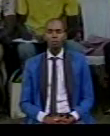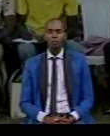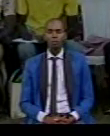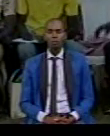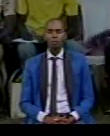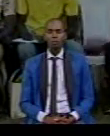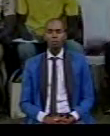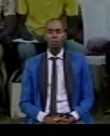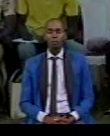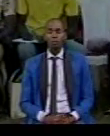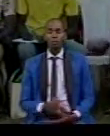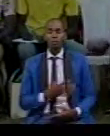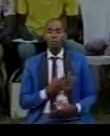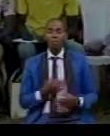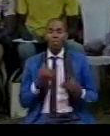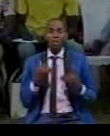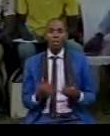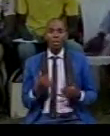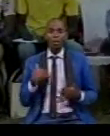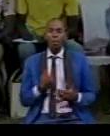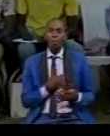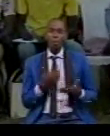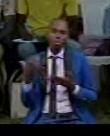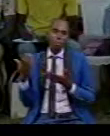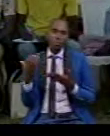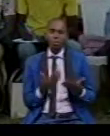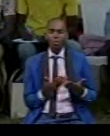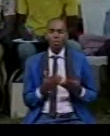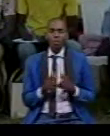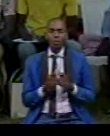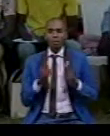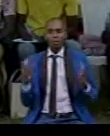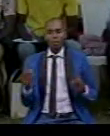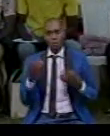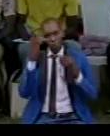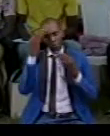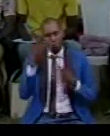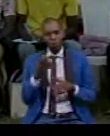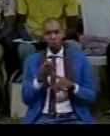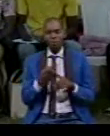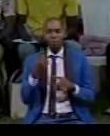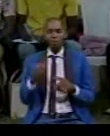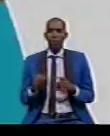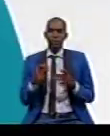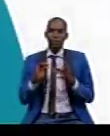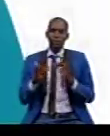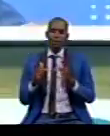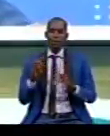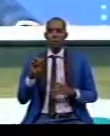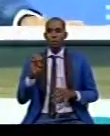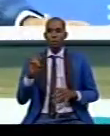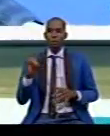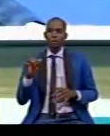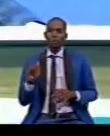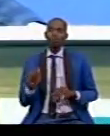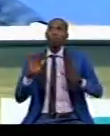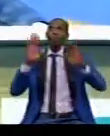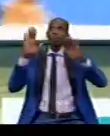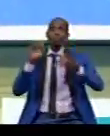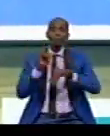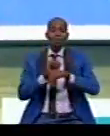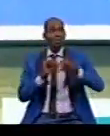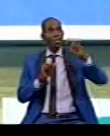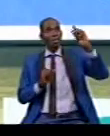off and he will kick off that terrible sickening habit in your life in